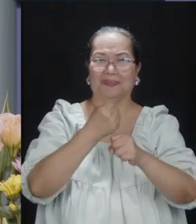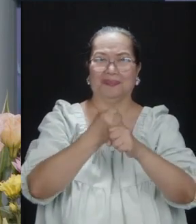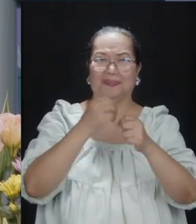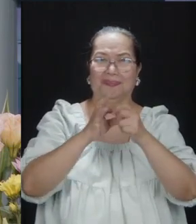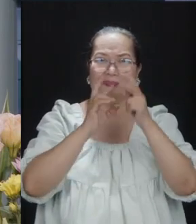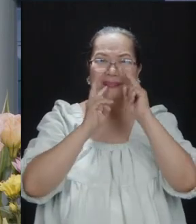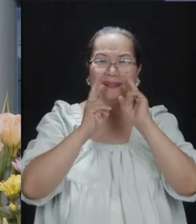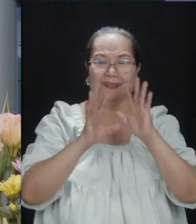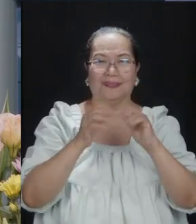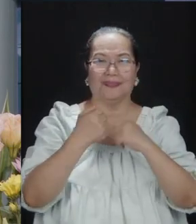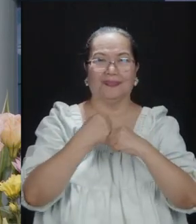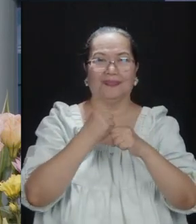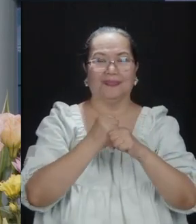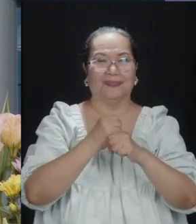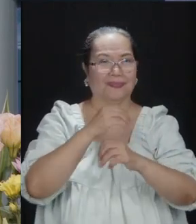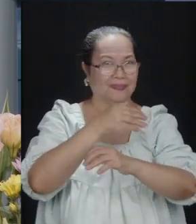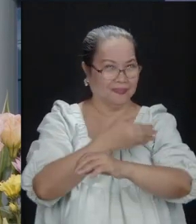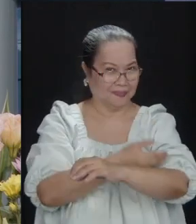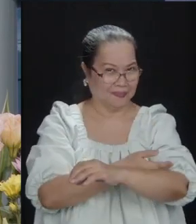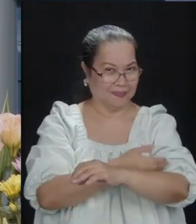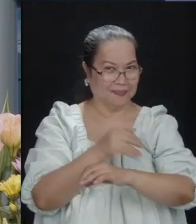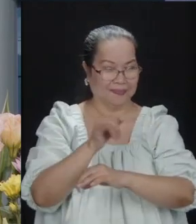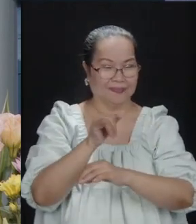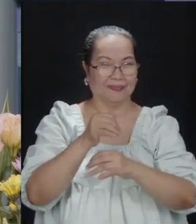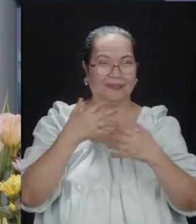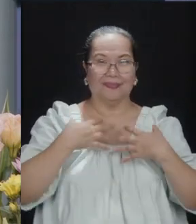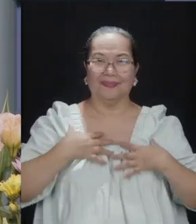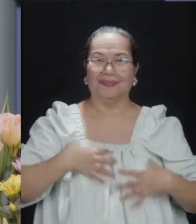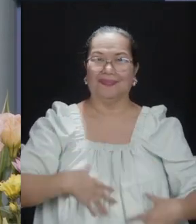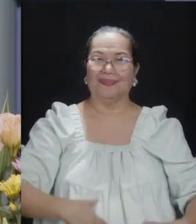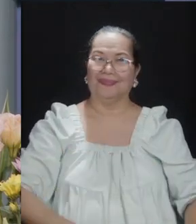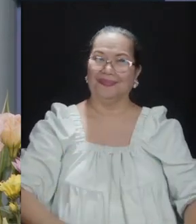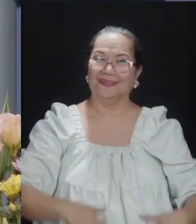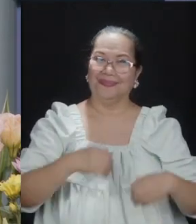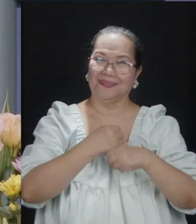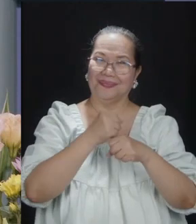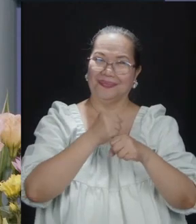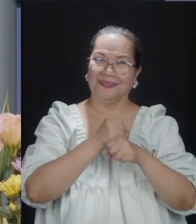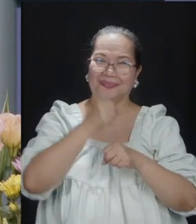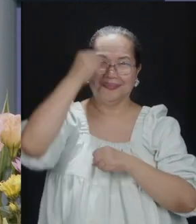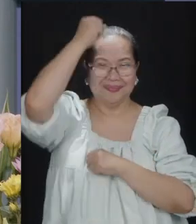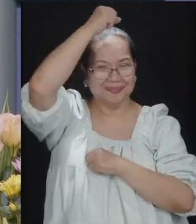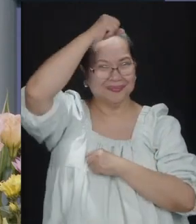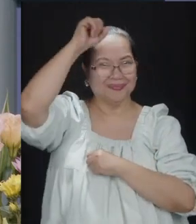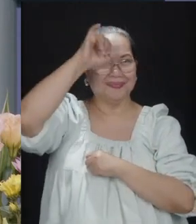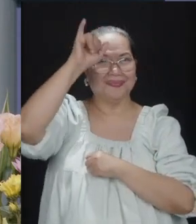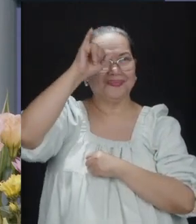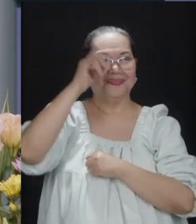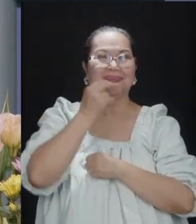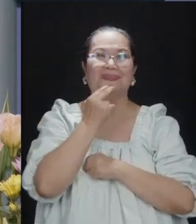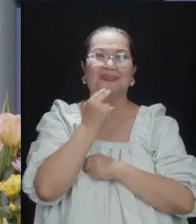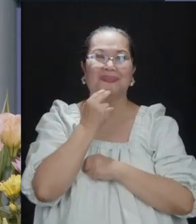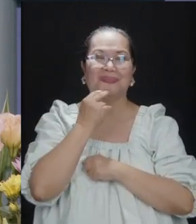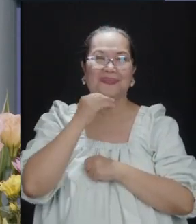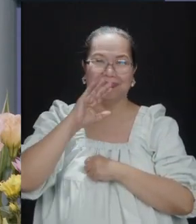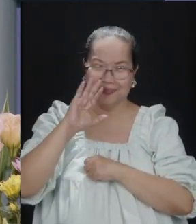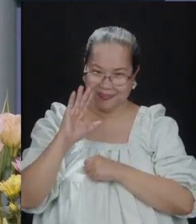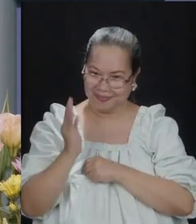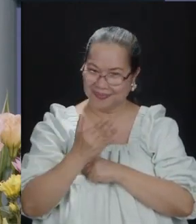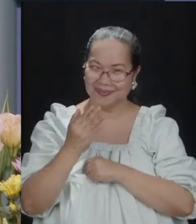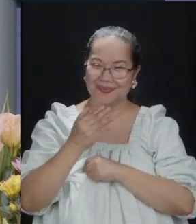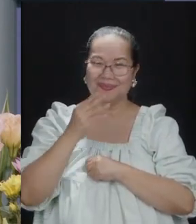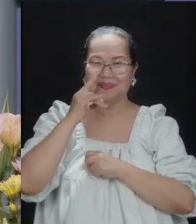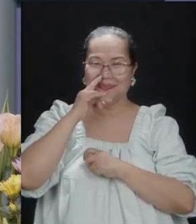and making a child-sized robe that would make Samuel look like a cute little servant in